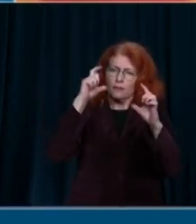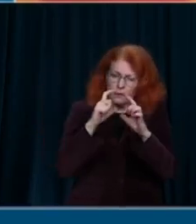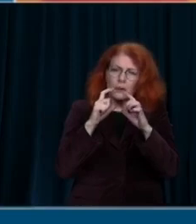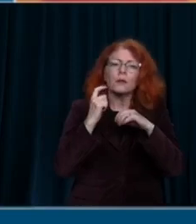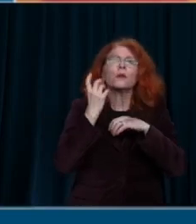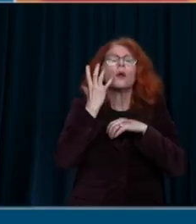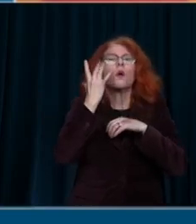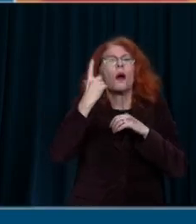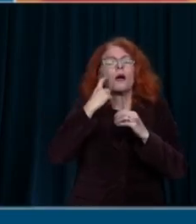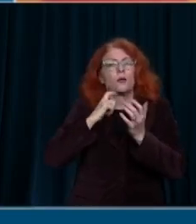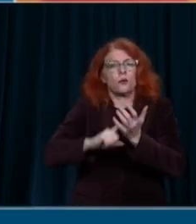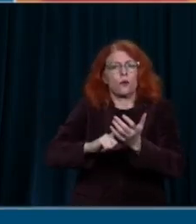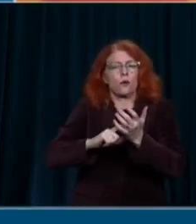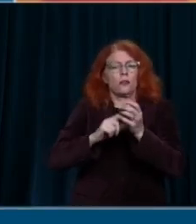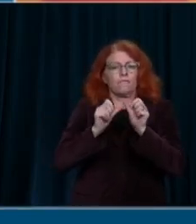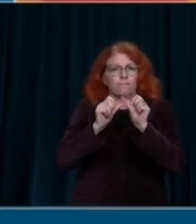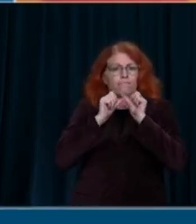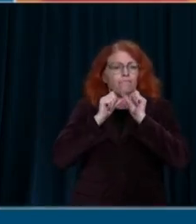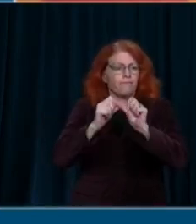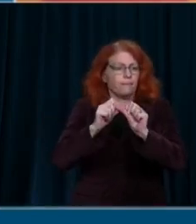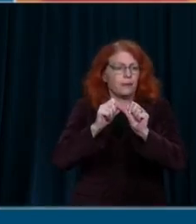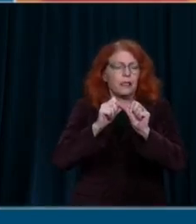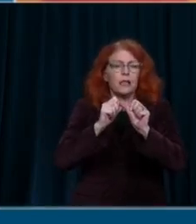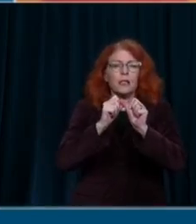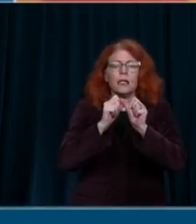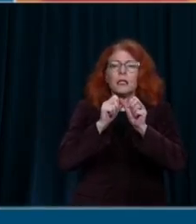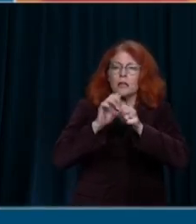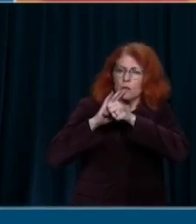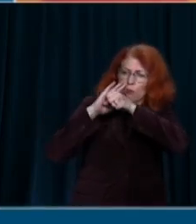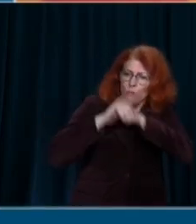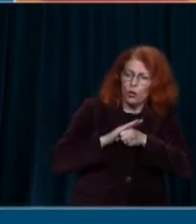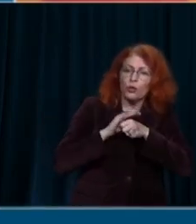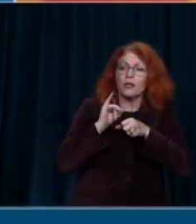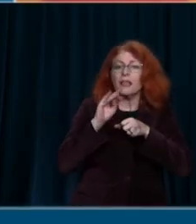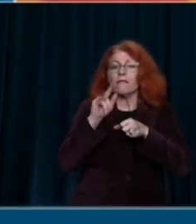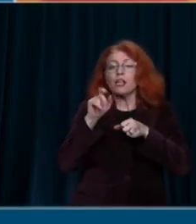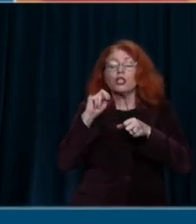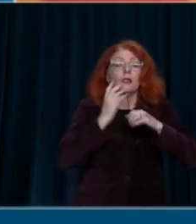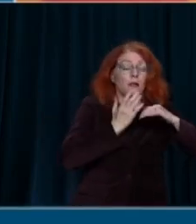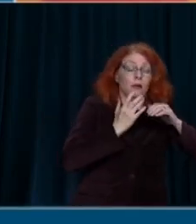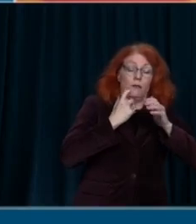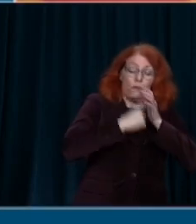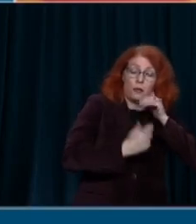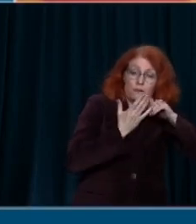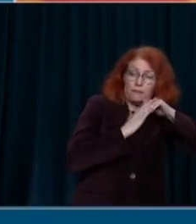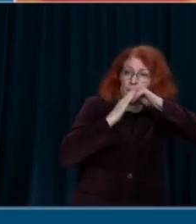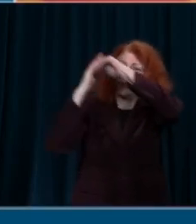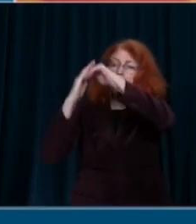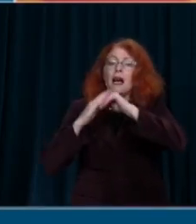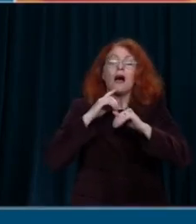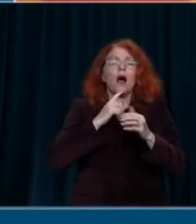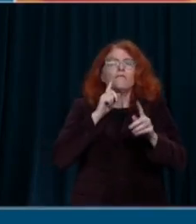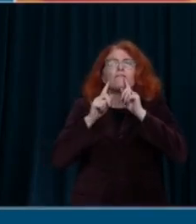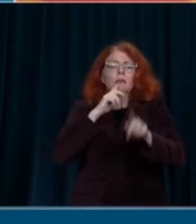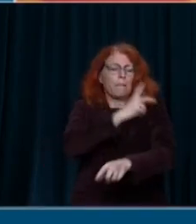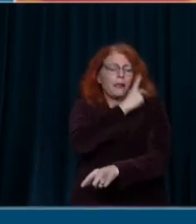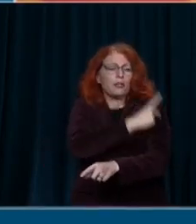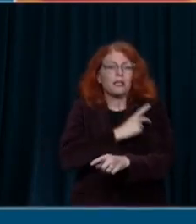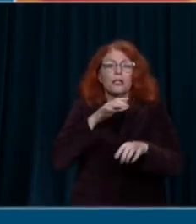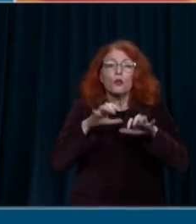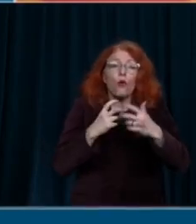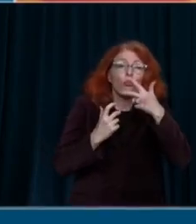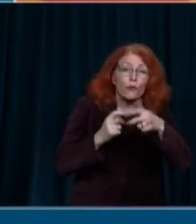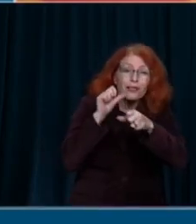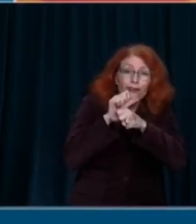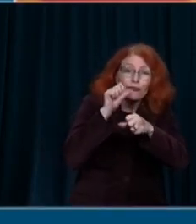we're seeing continued pressures from inflation as costs go up. I've talked to patients that have to do 3 jobs